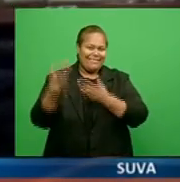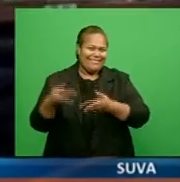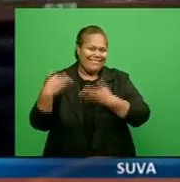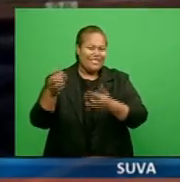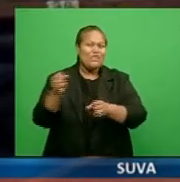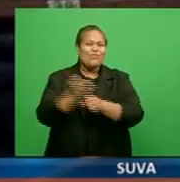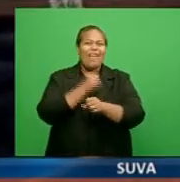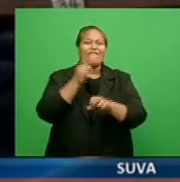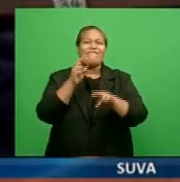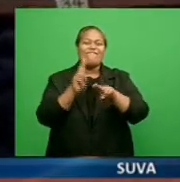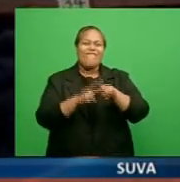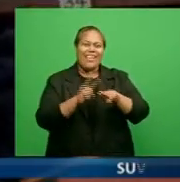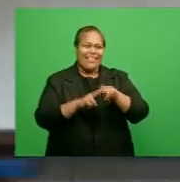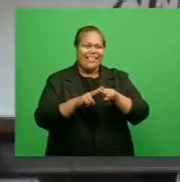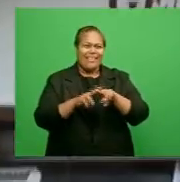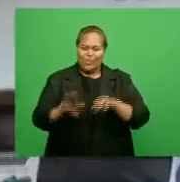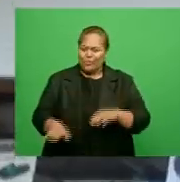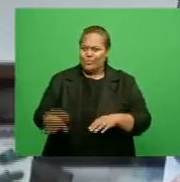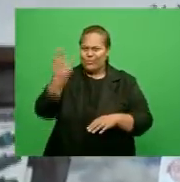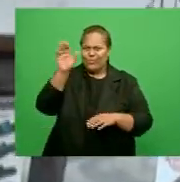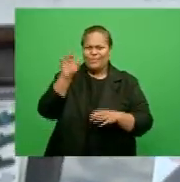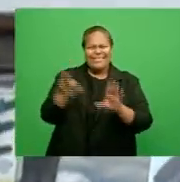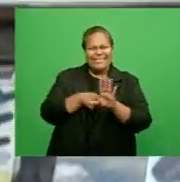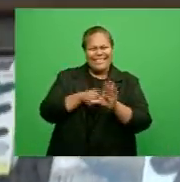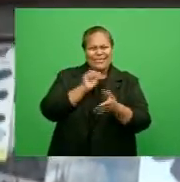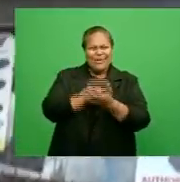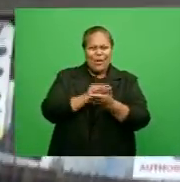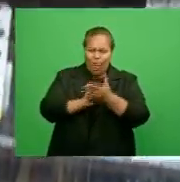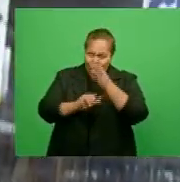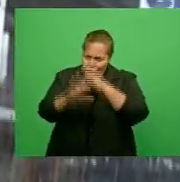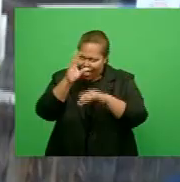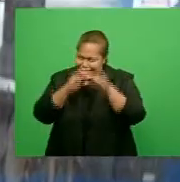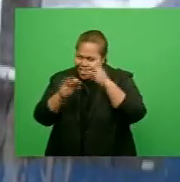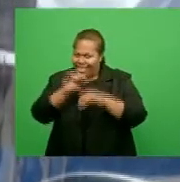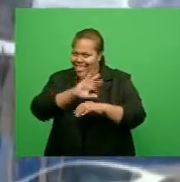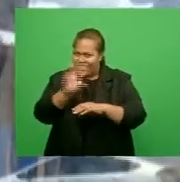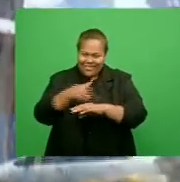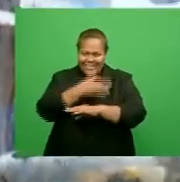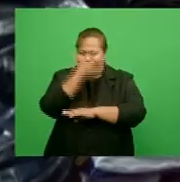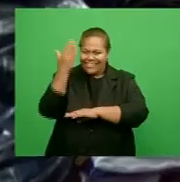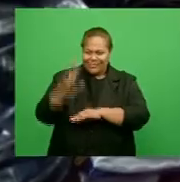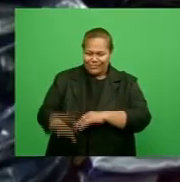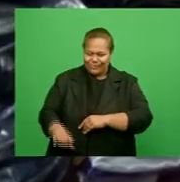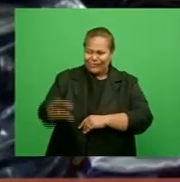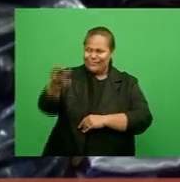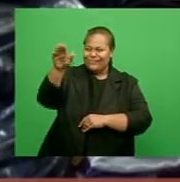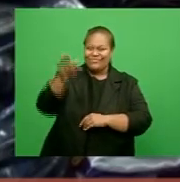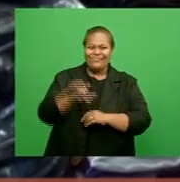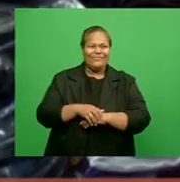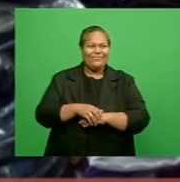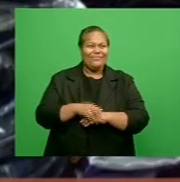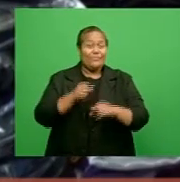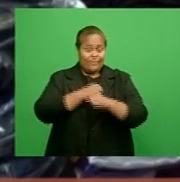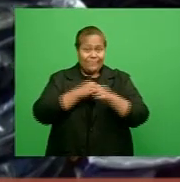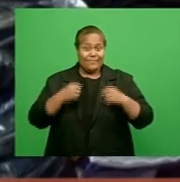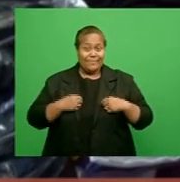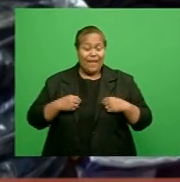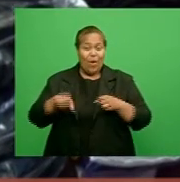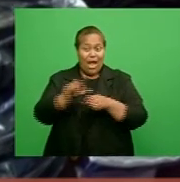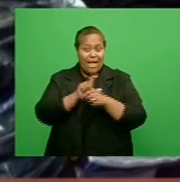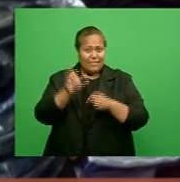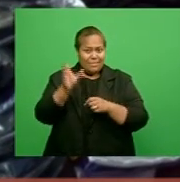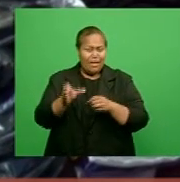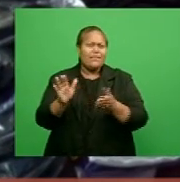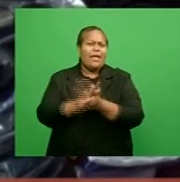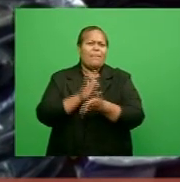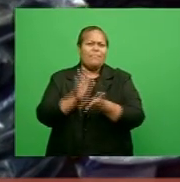Seema Ben practically grew up in the shop, learning as she went. Like our customers, they are really happy to see this old